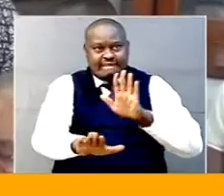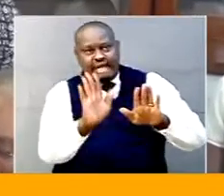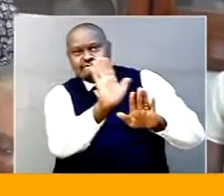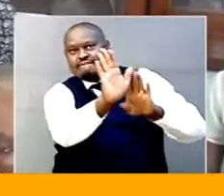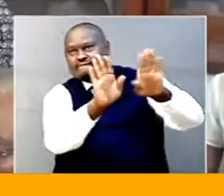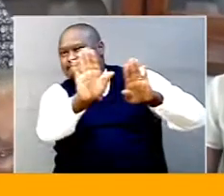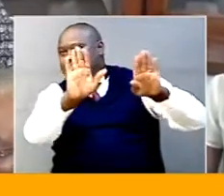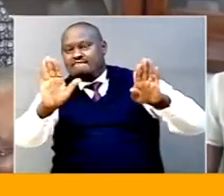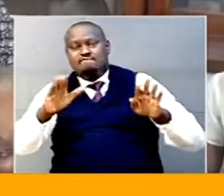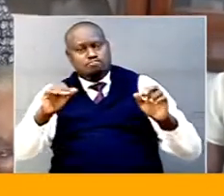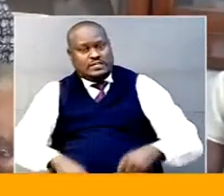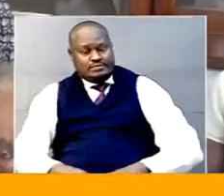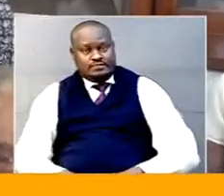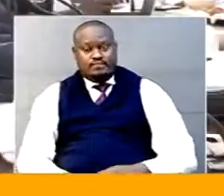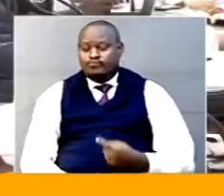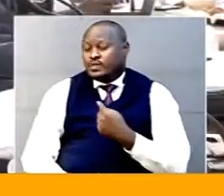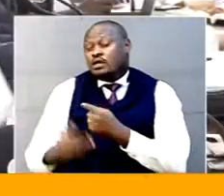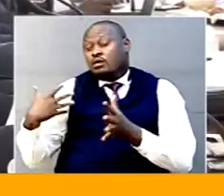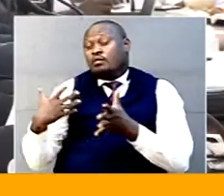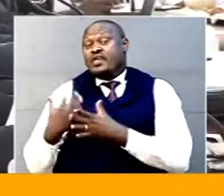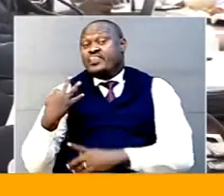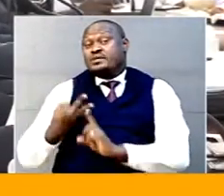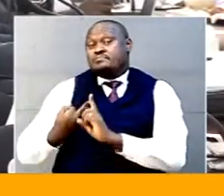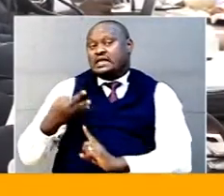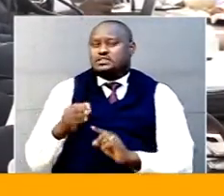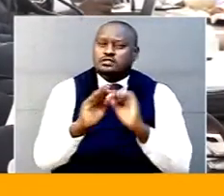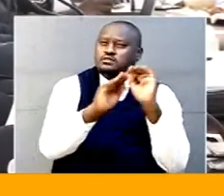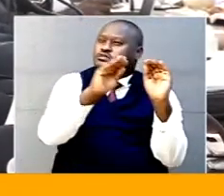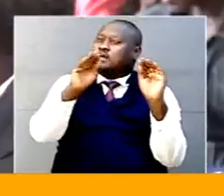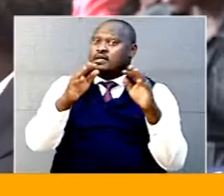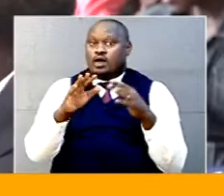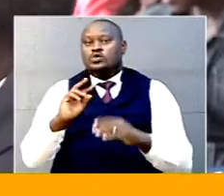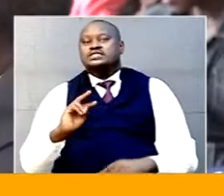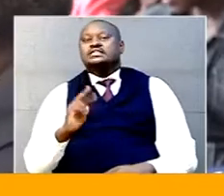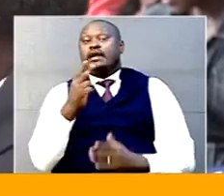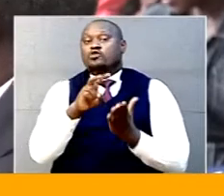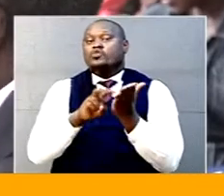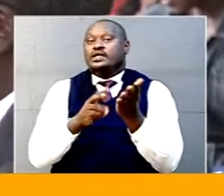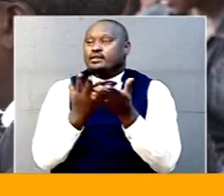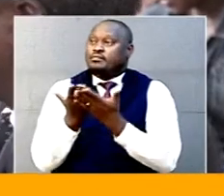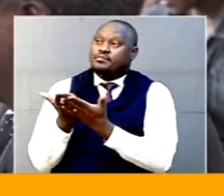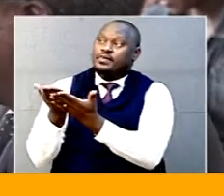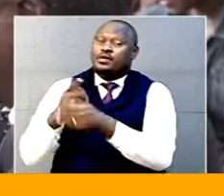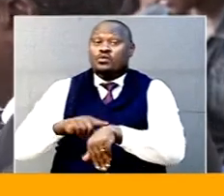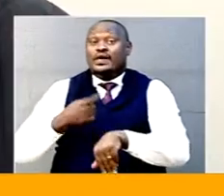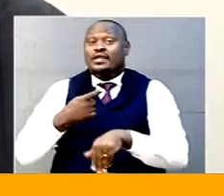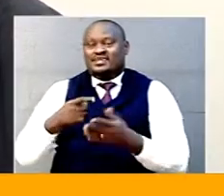bill that has been on consultations for about 3 months returns for the second reading on Tuesday this